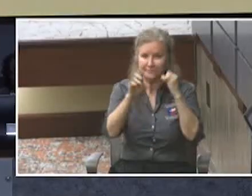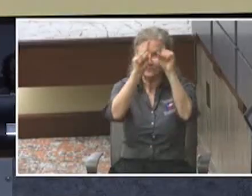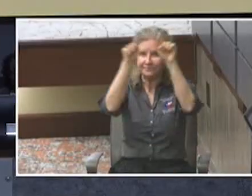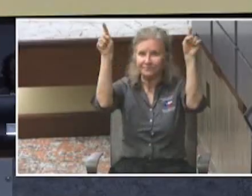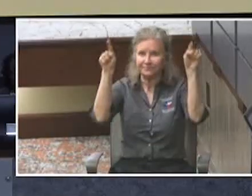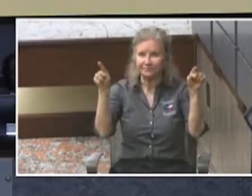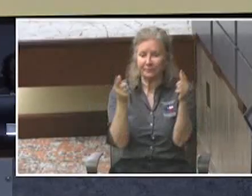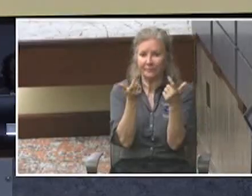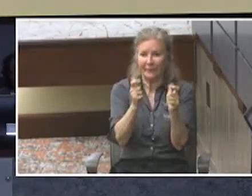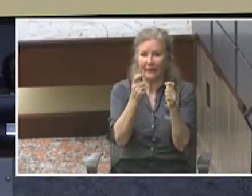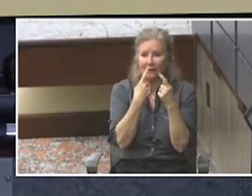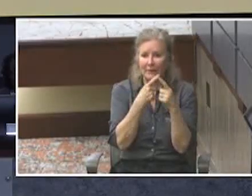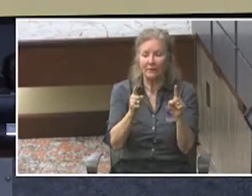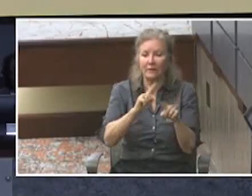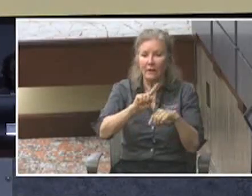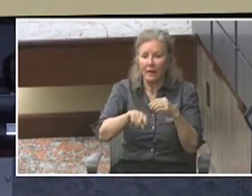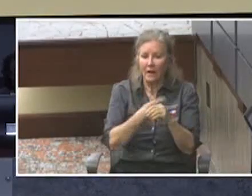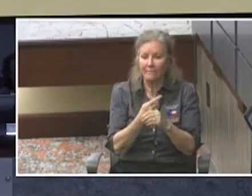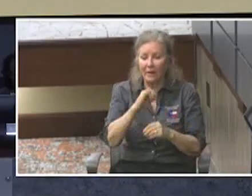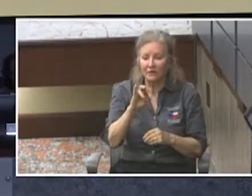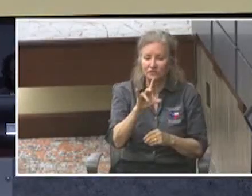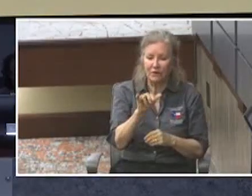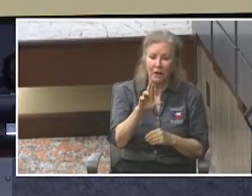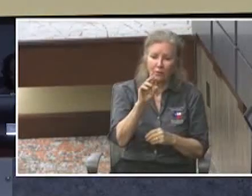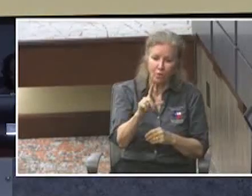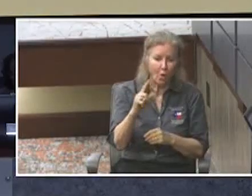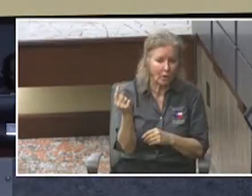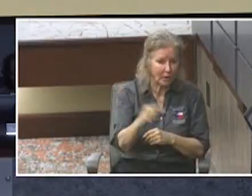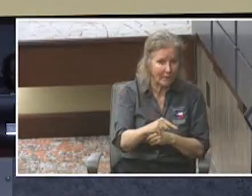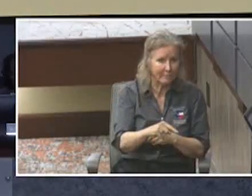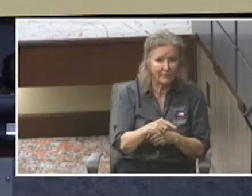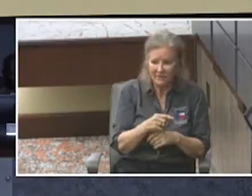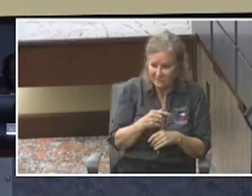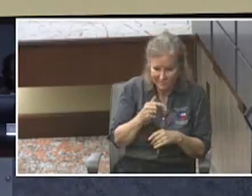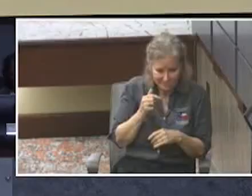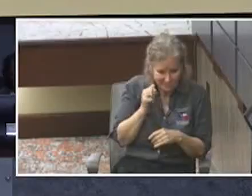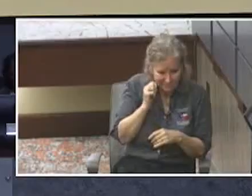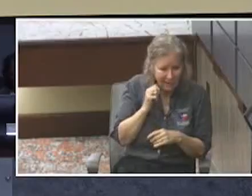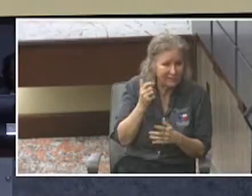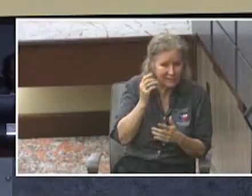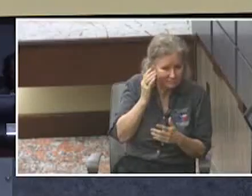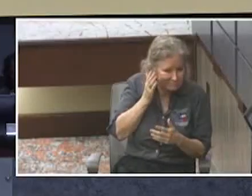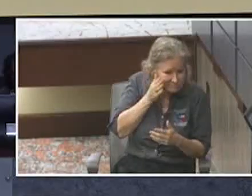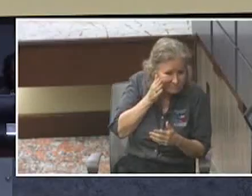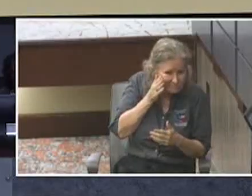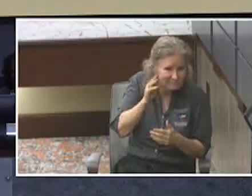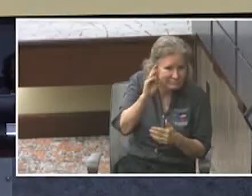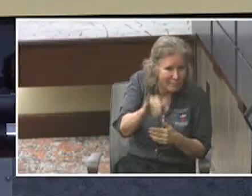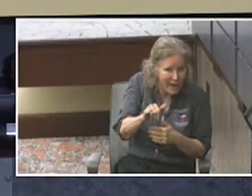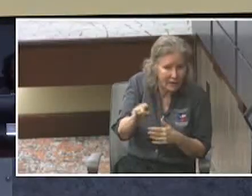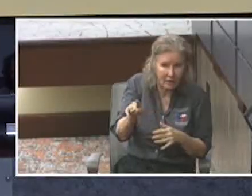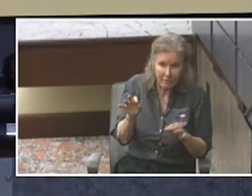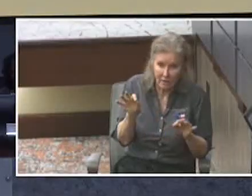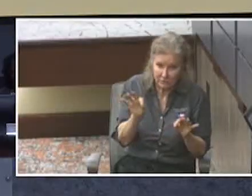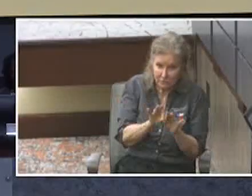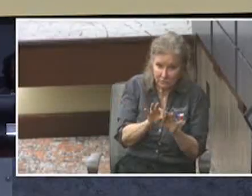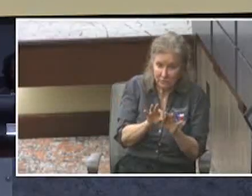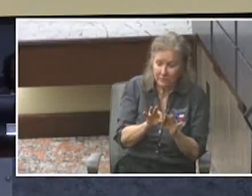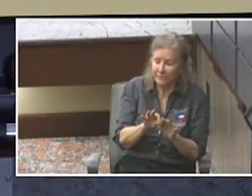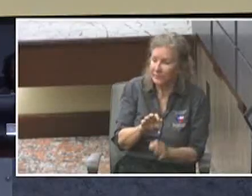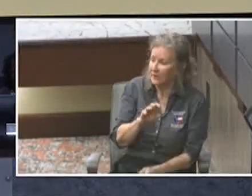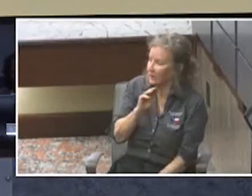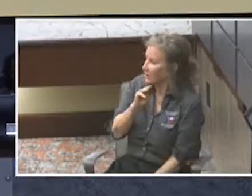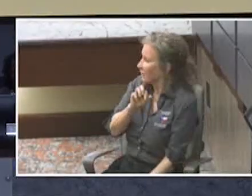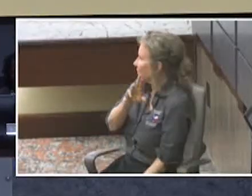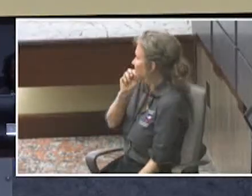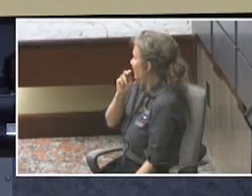Post Malone and Jelly Roll coming to McLean Stadium in May. This is quite significant. Post Malone and Jelly Roll